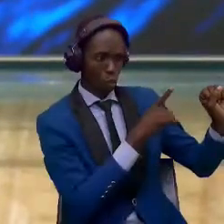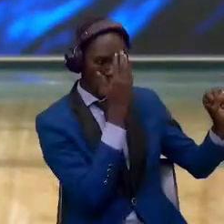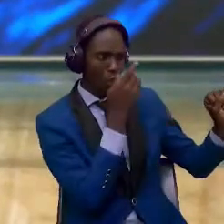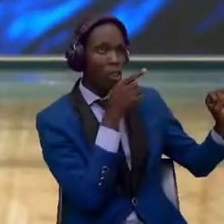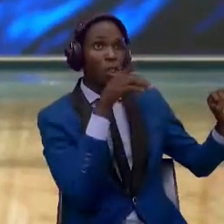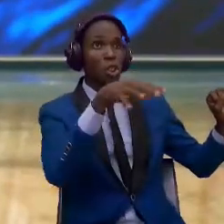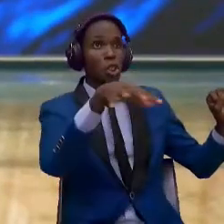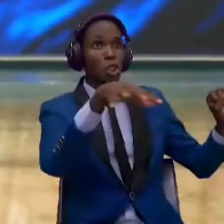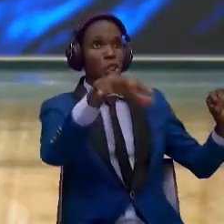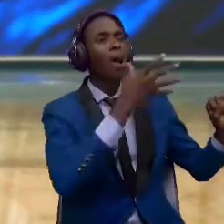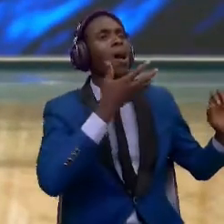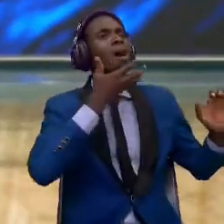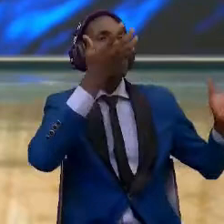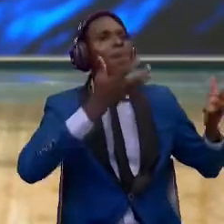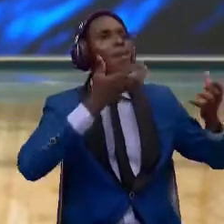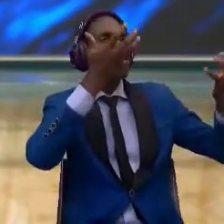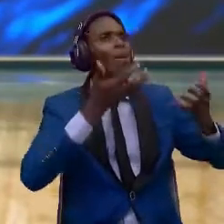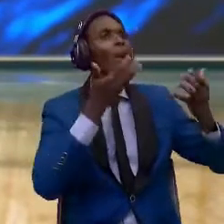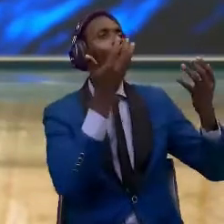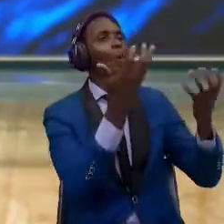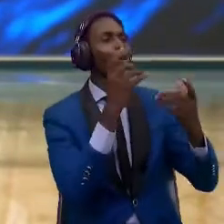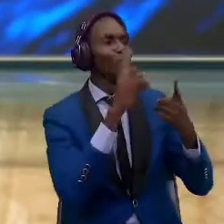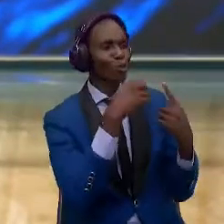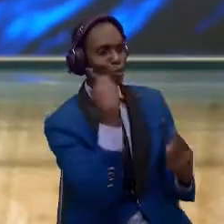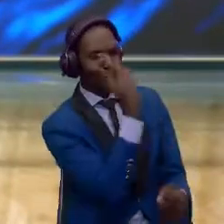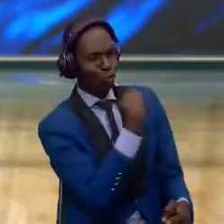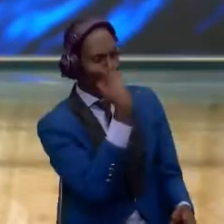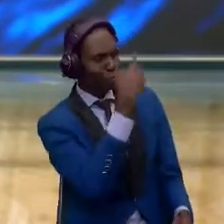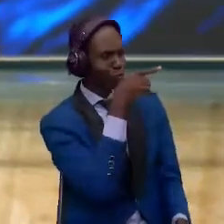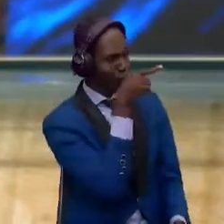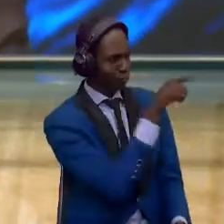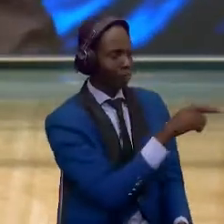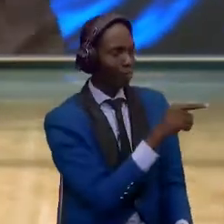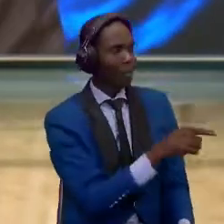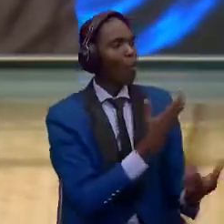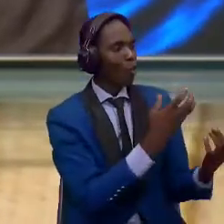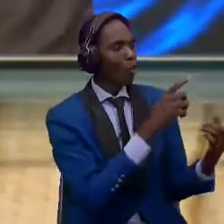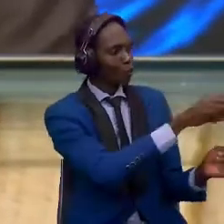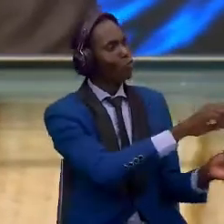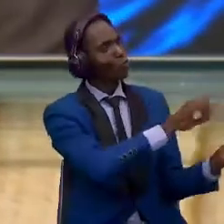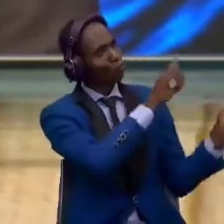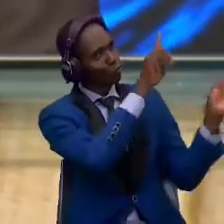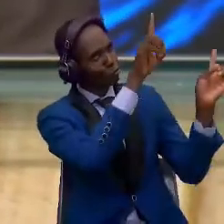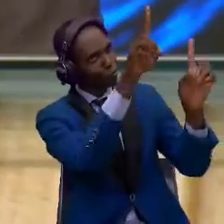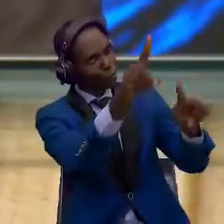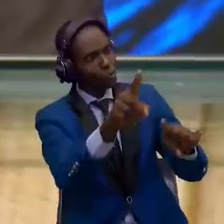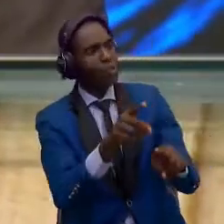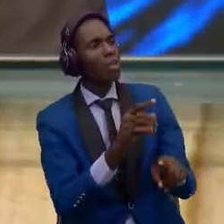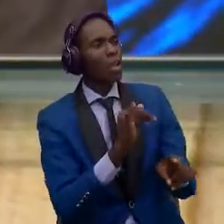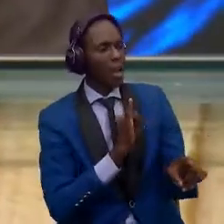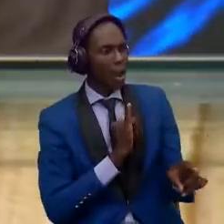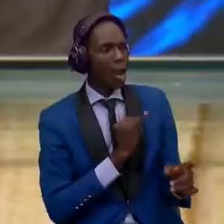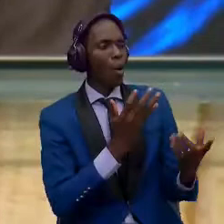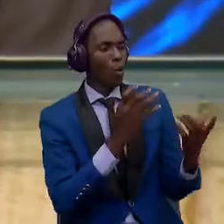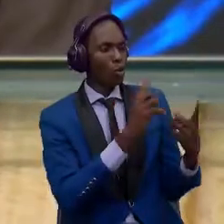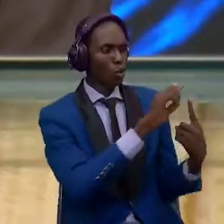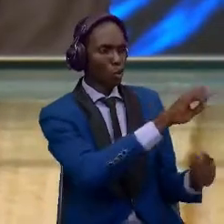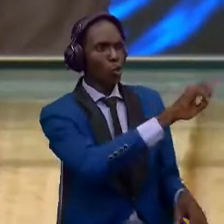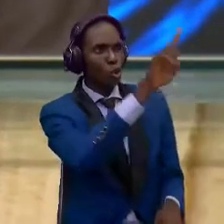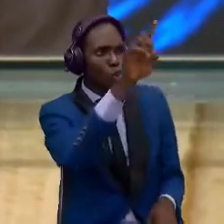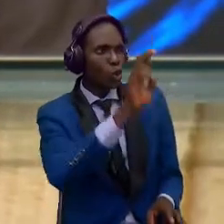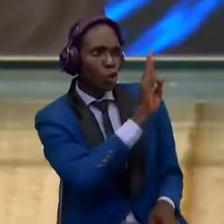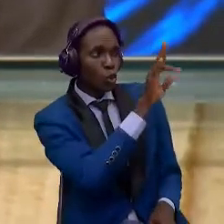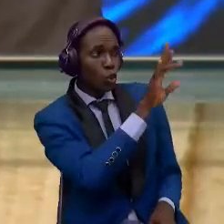you, and they respect your personality, and they want you to come and use your skill,